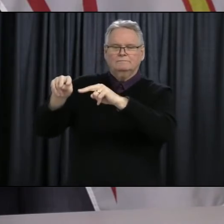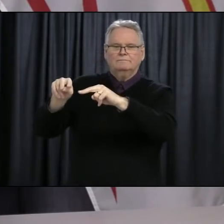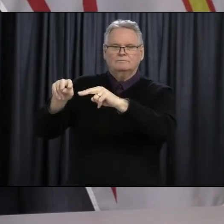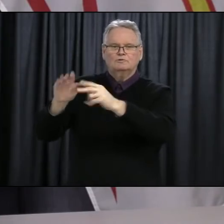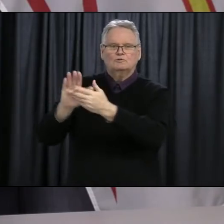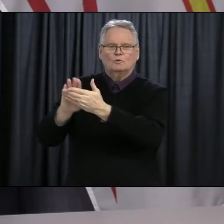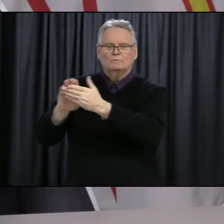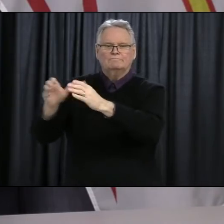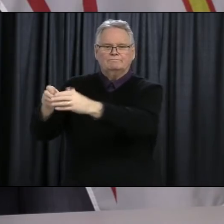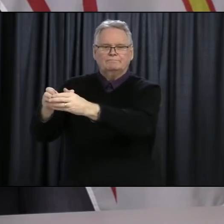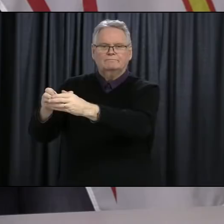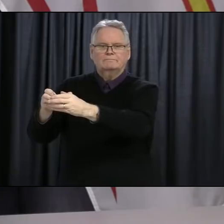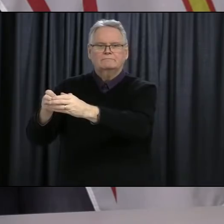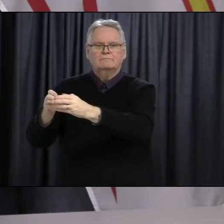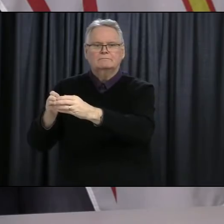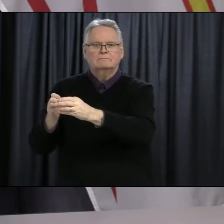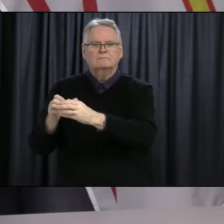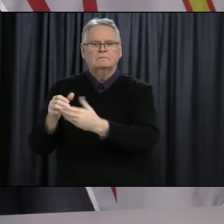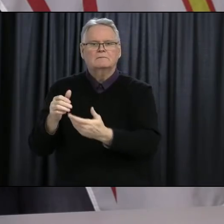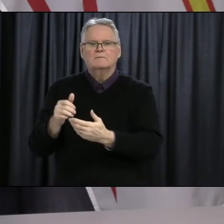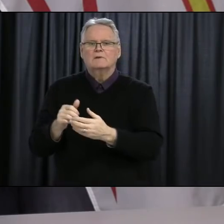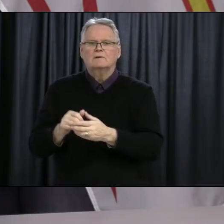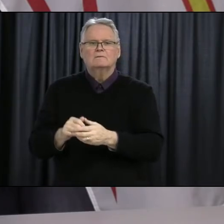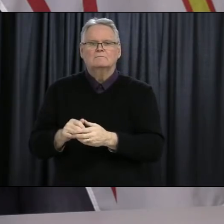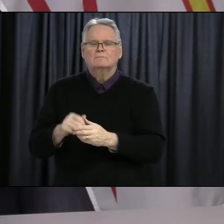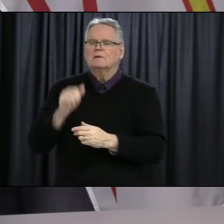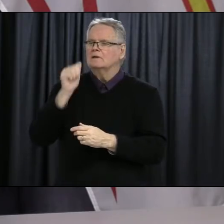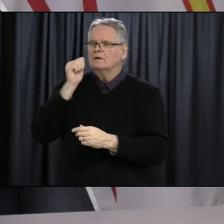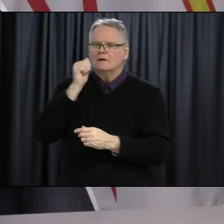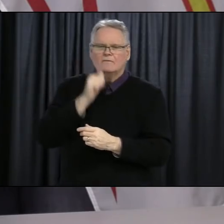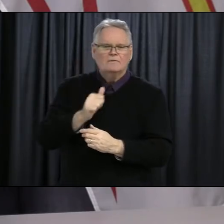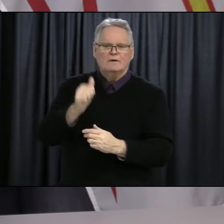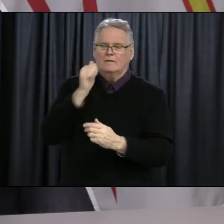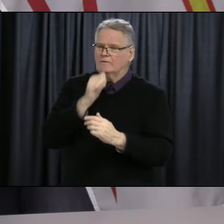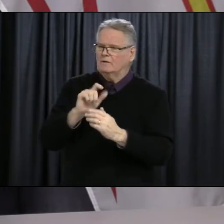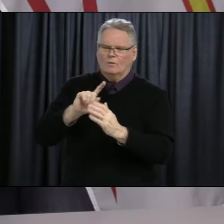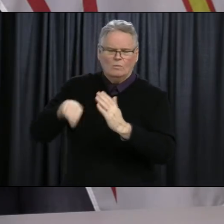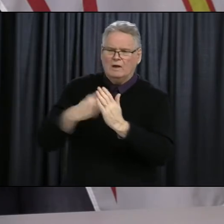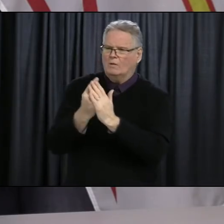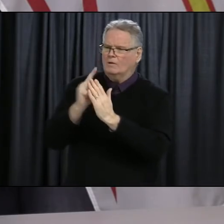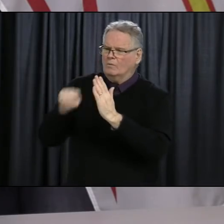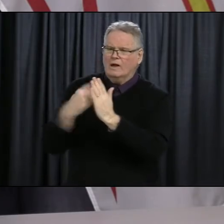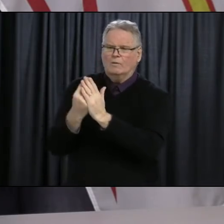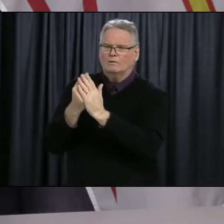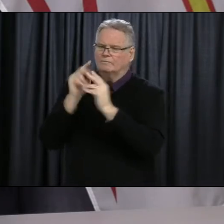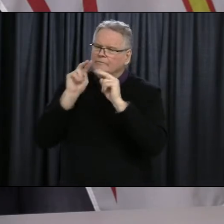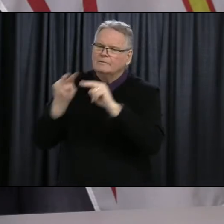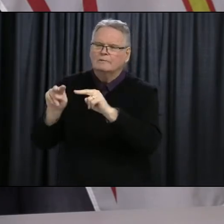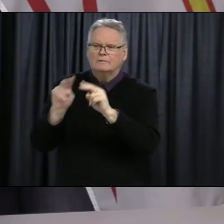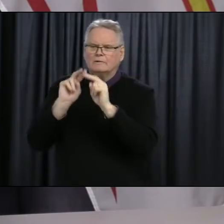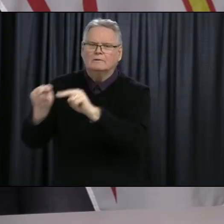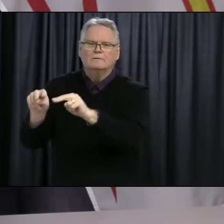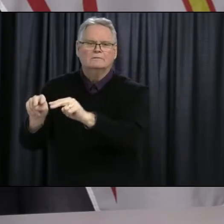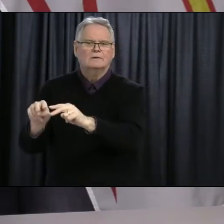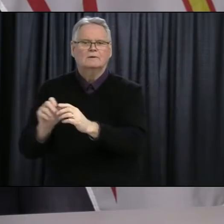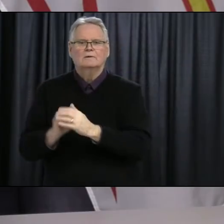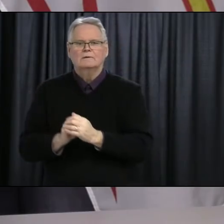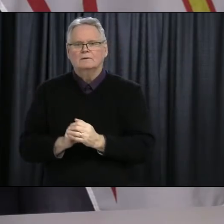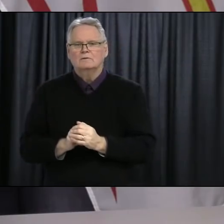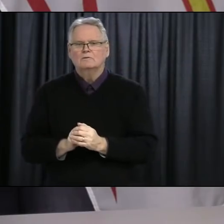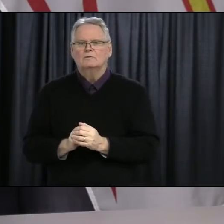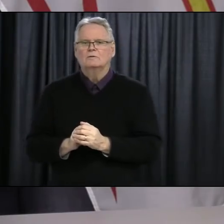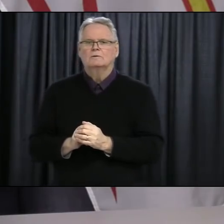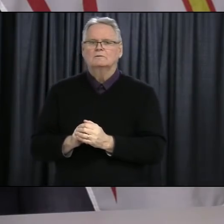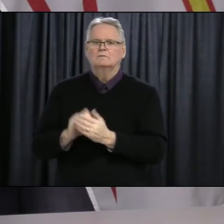this constantly. And we are in contact with the school board, or school district, on a regular